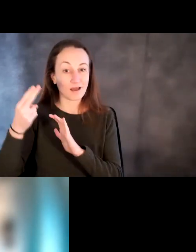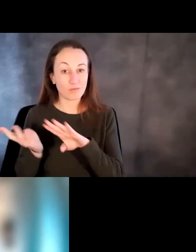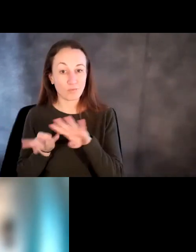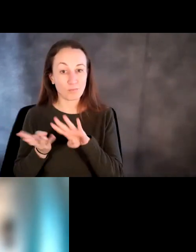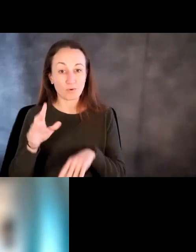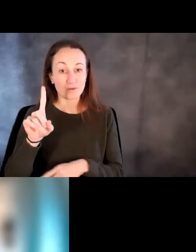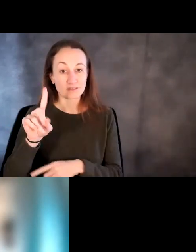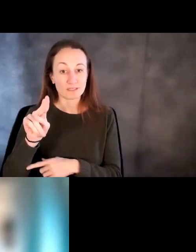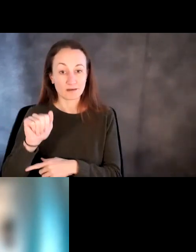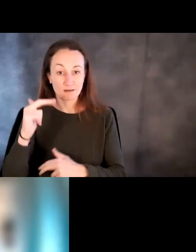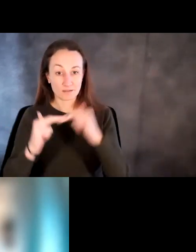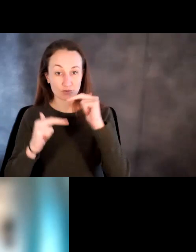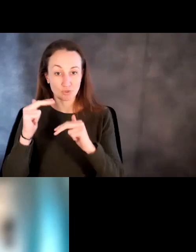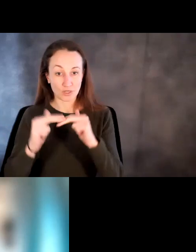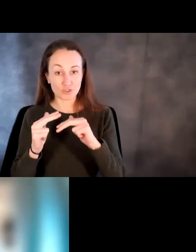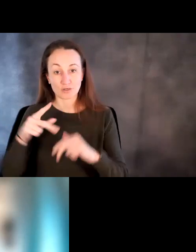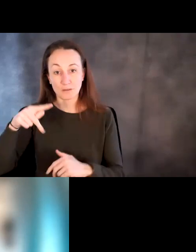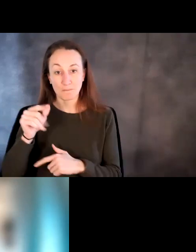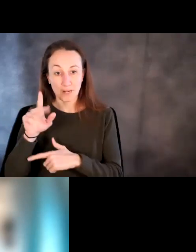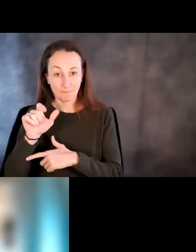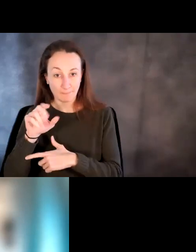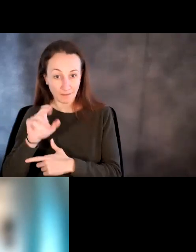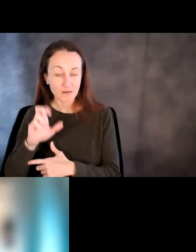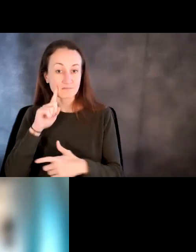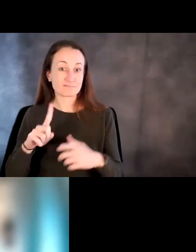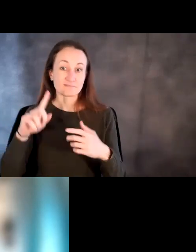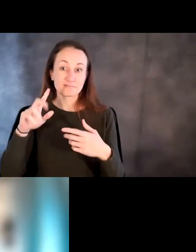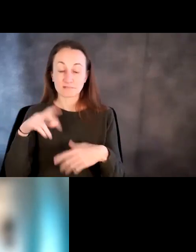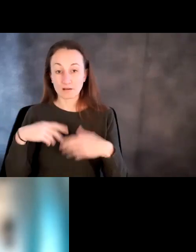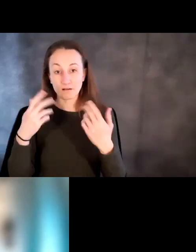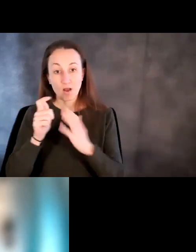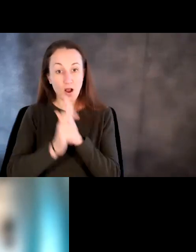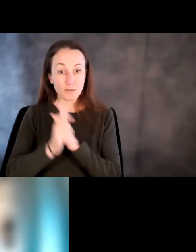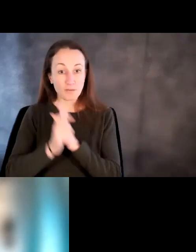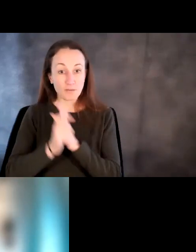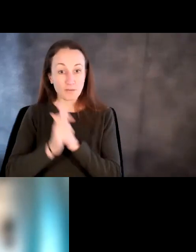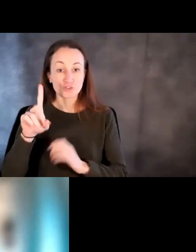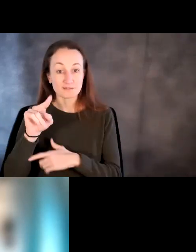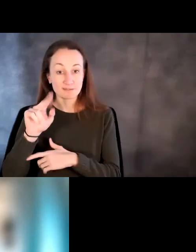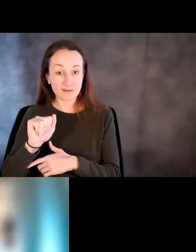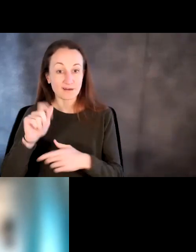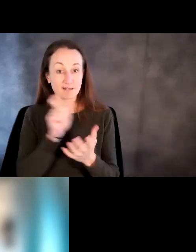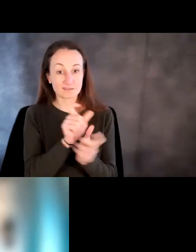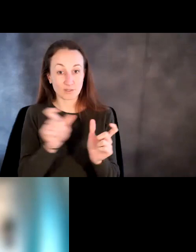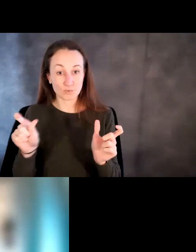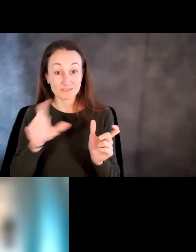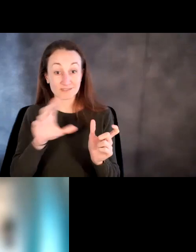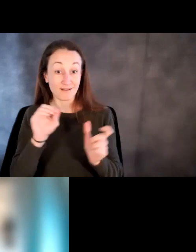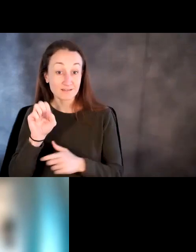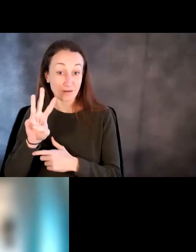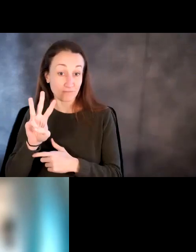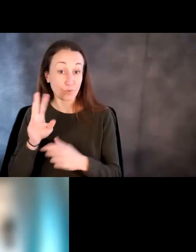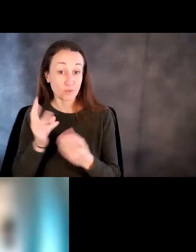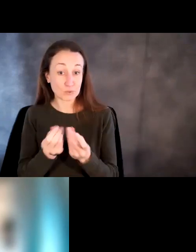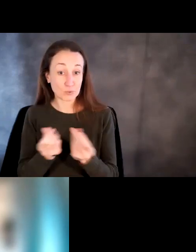pipeline, contributing automation, DNA sequencing, and software solutions. So he's doing his PhD